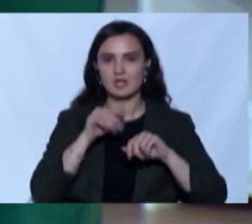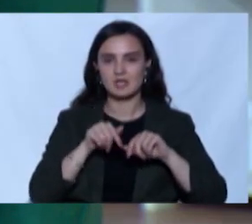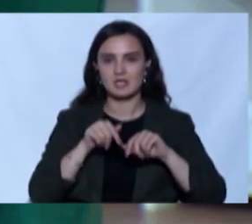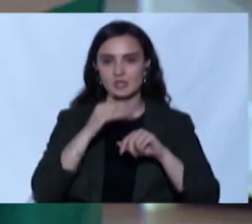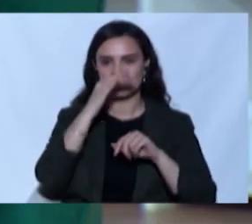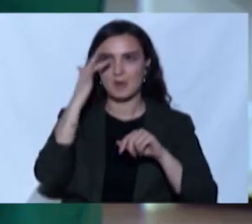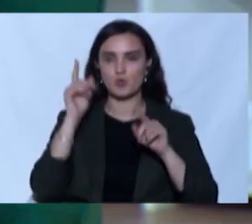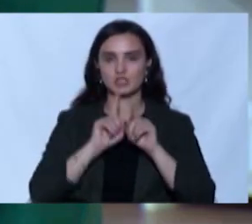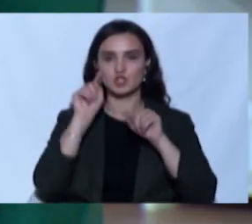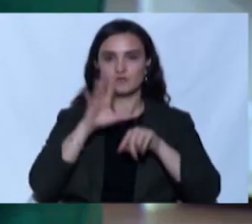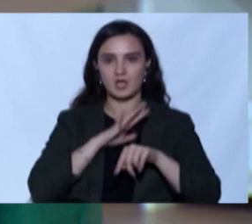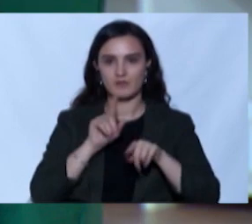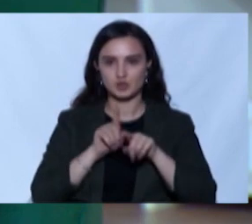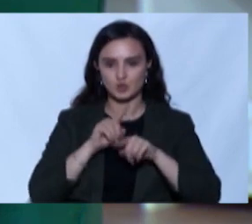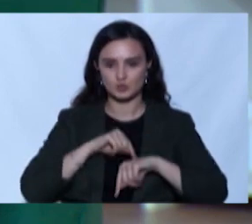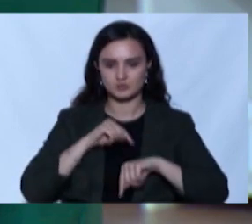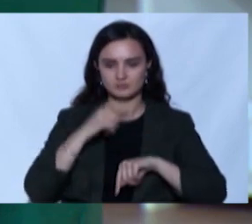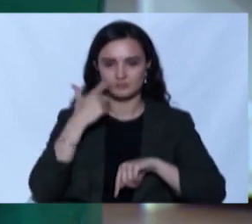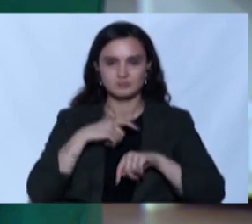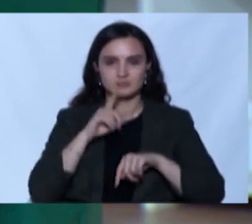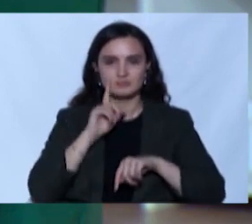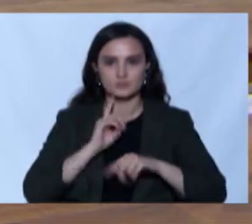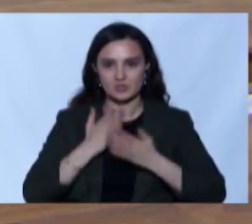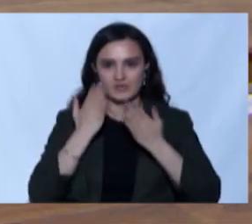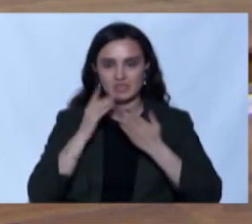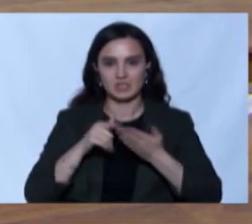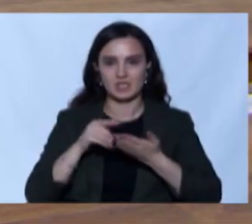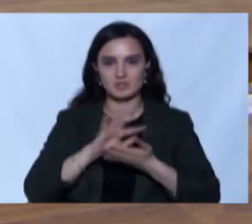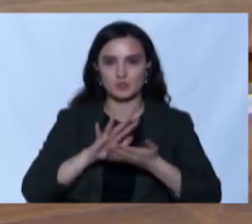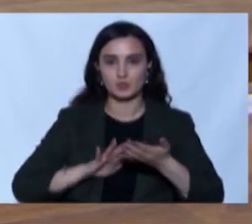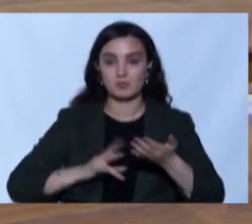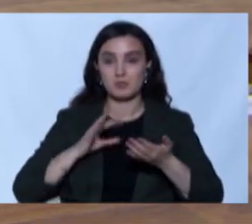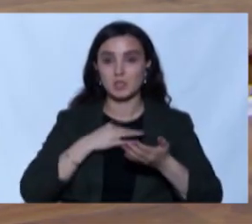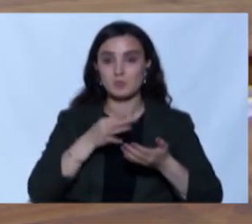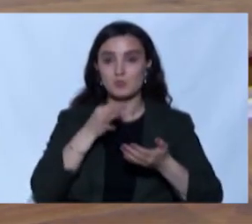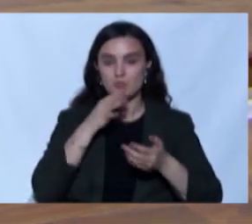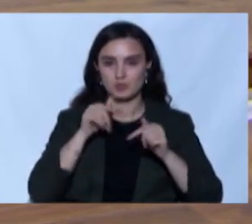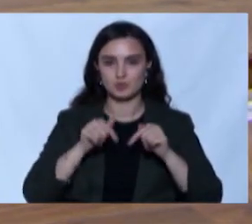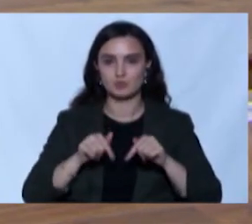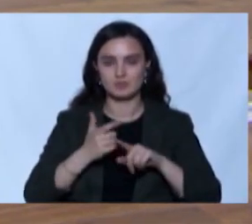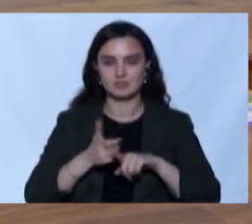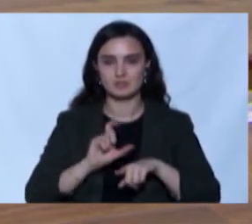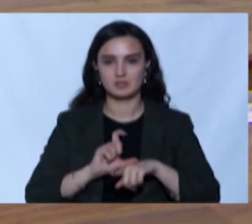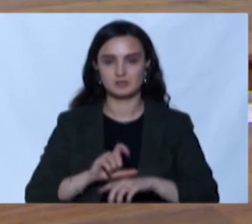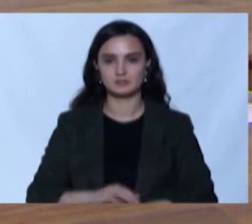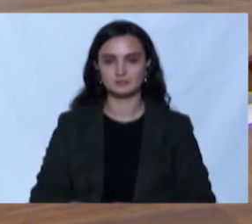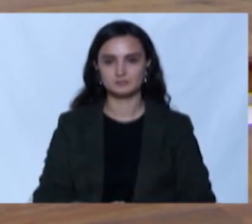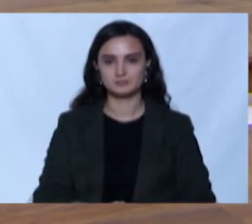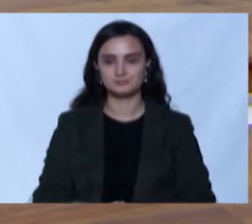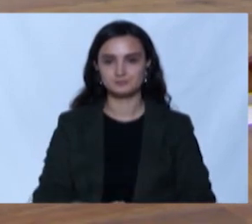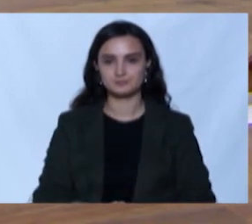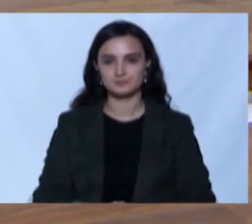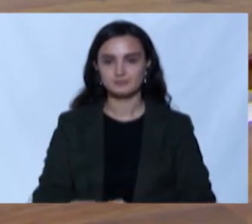novel. You feel trapped when you read this novel, but I enjoyed the thrill, that's for sure.